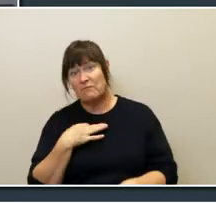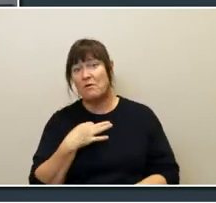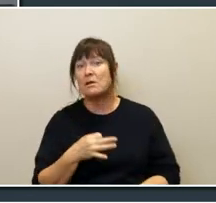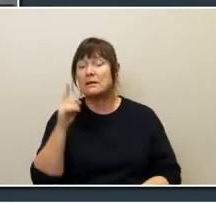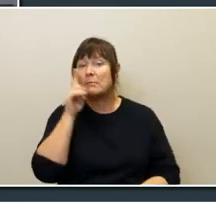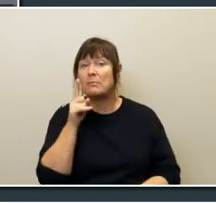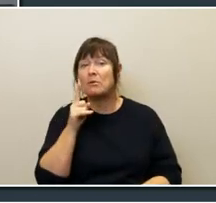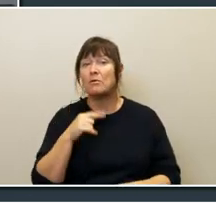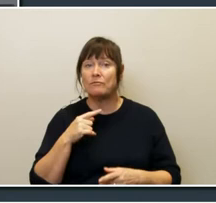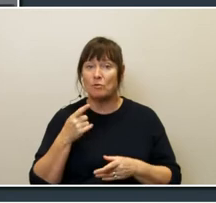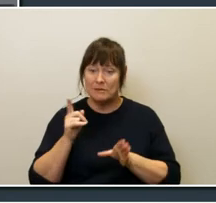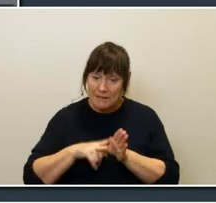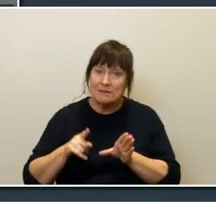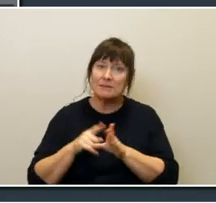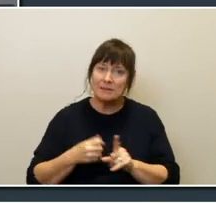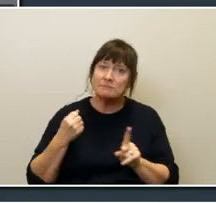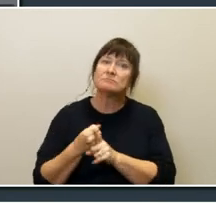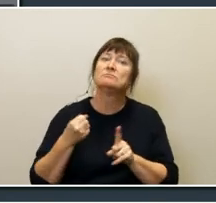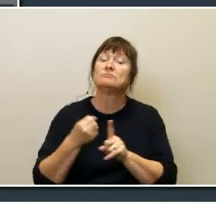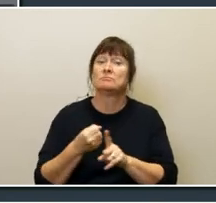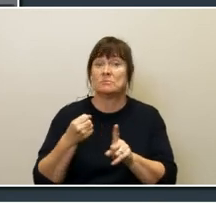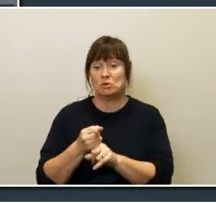years persevered in the battle for